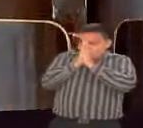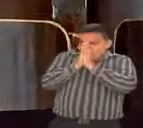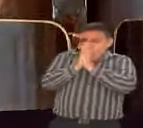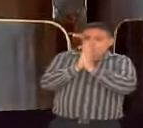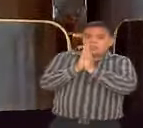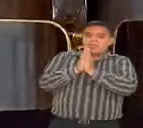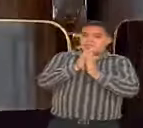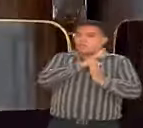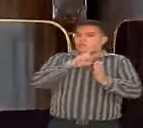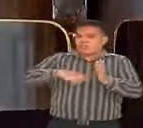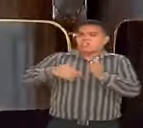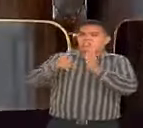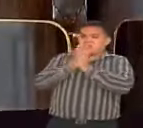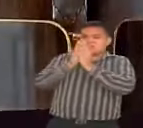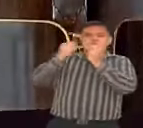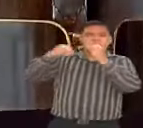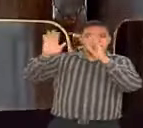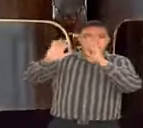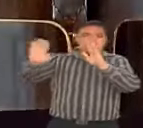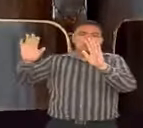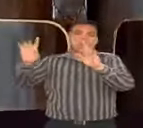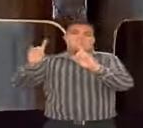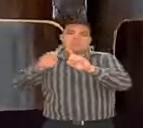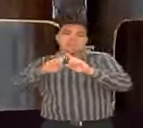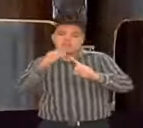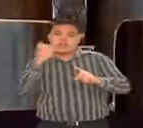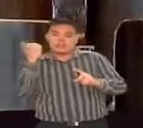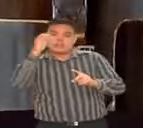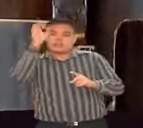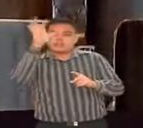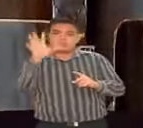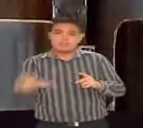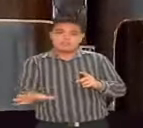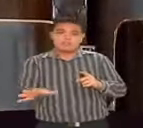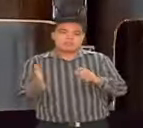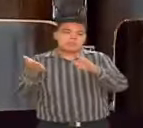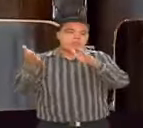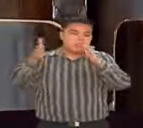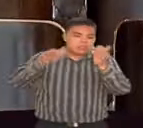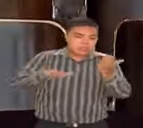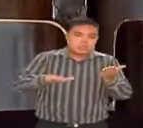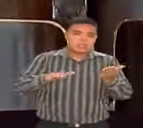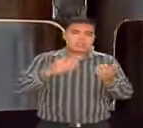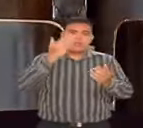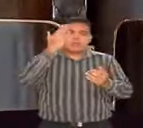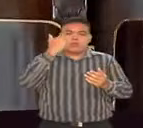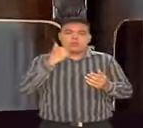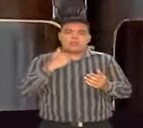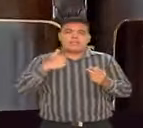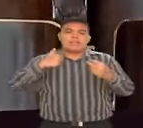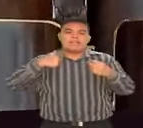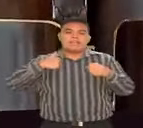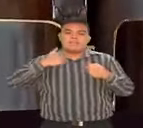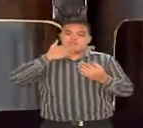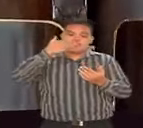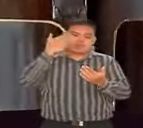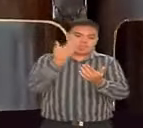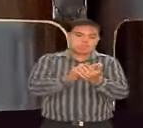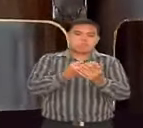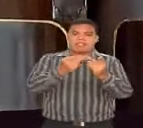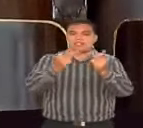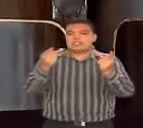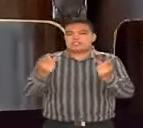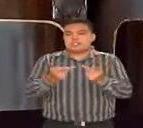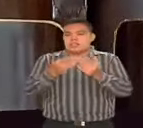Many have been healed, but some have, God has chosen to take them home. But of course, they are in a far better place than